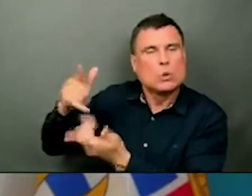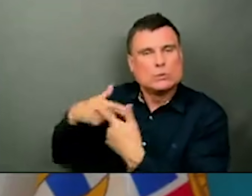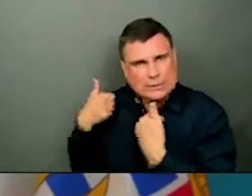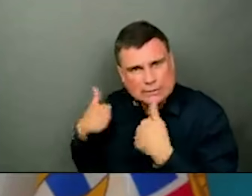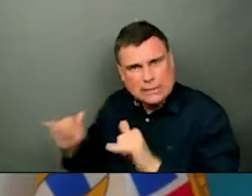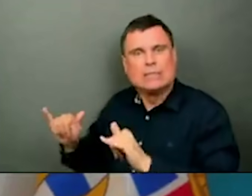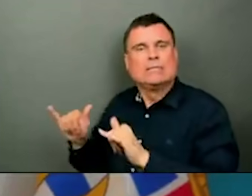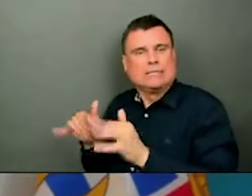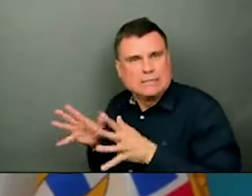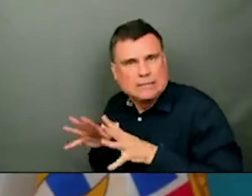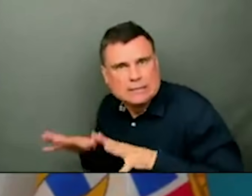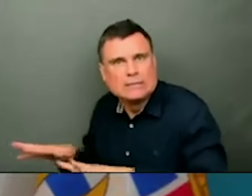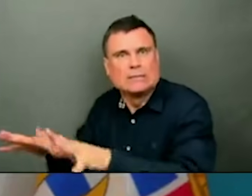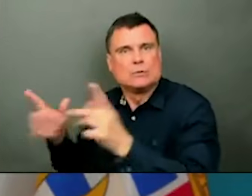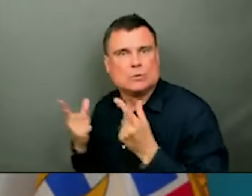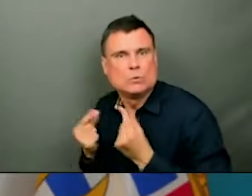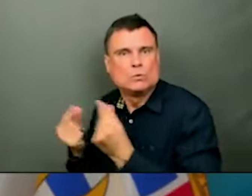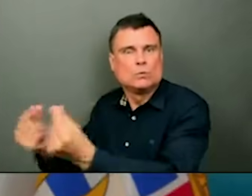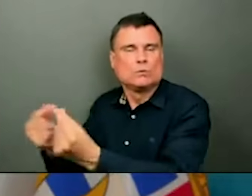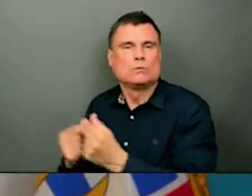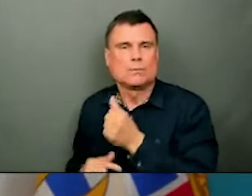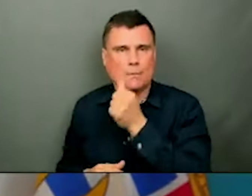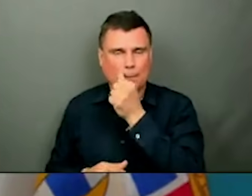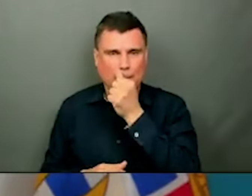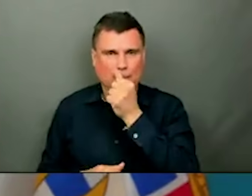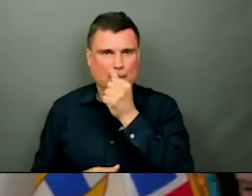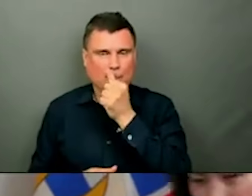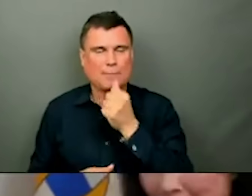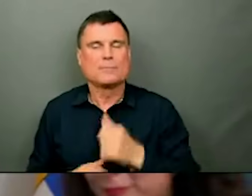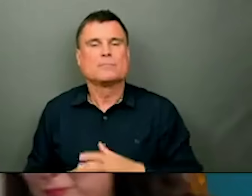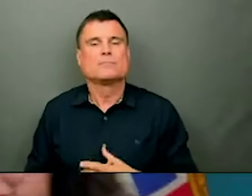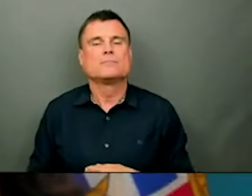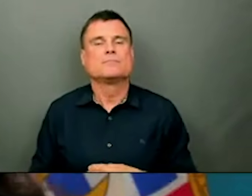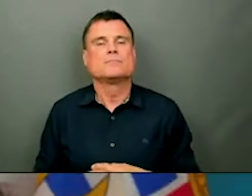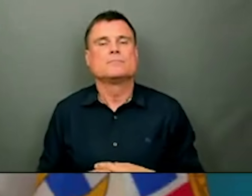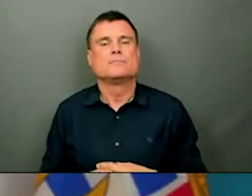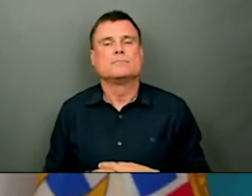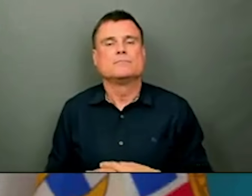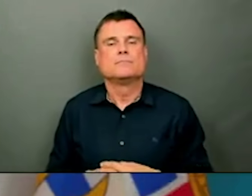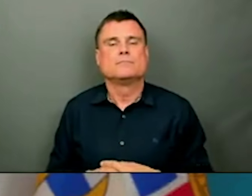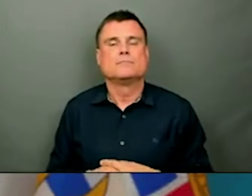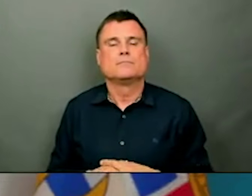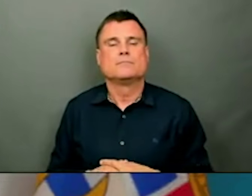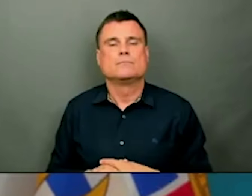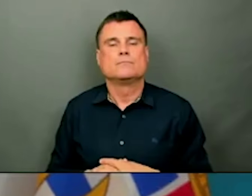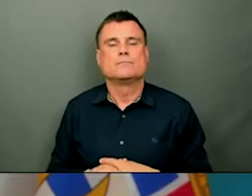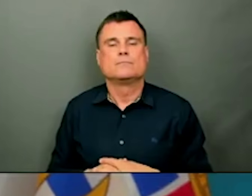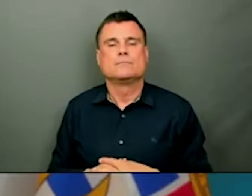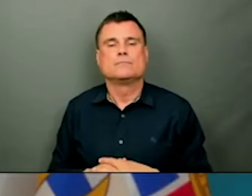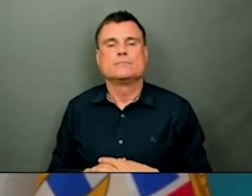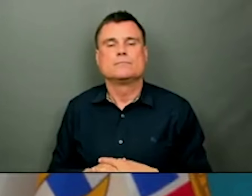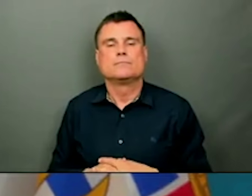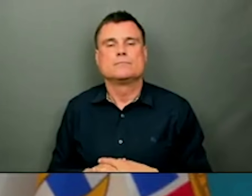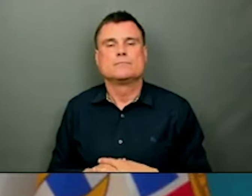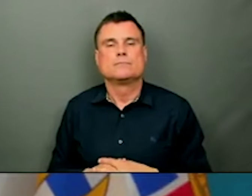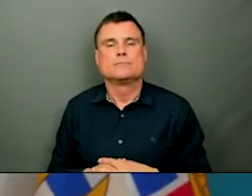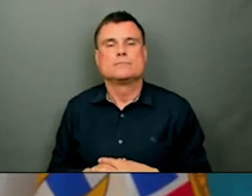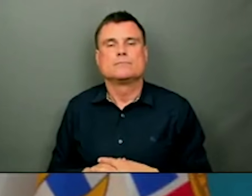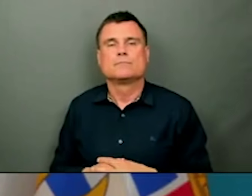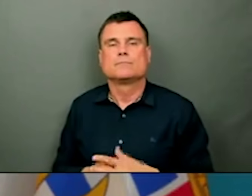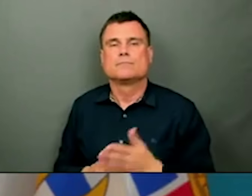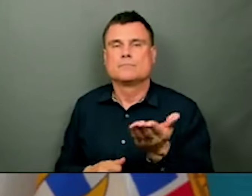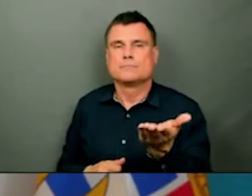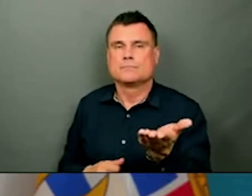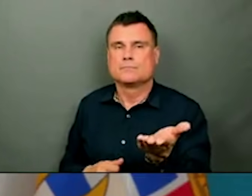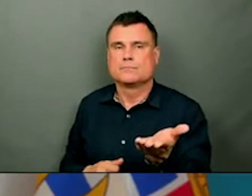One more. One of you. Thank you so much. I